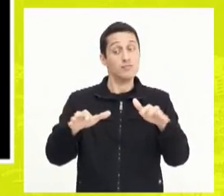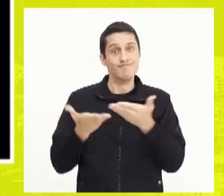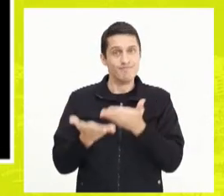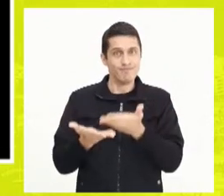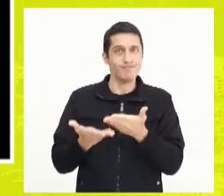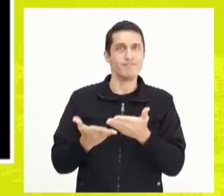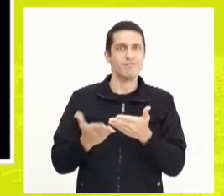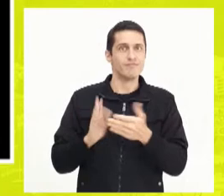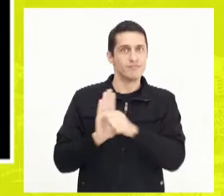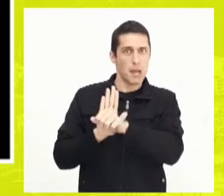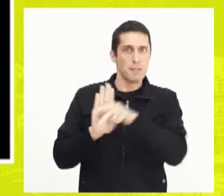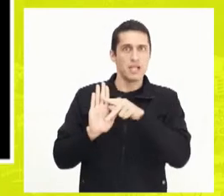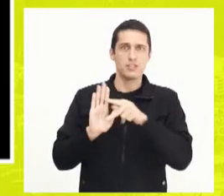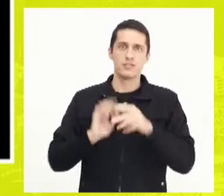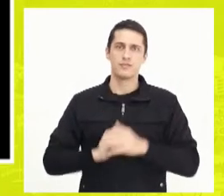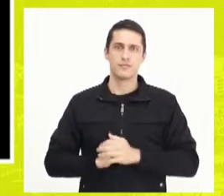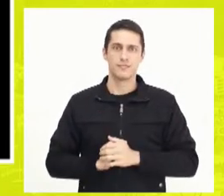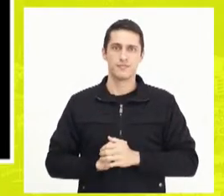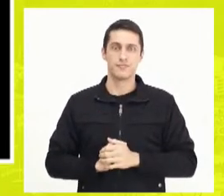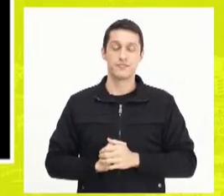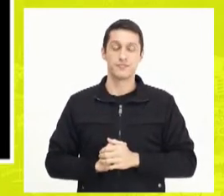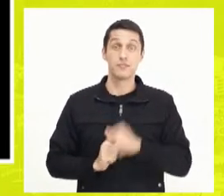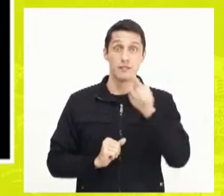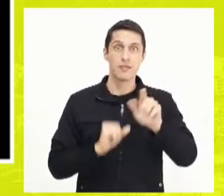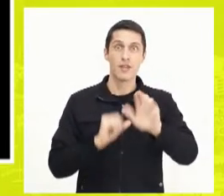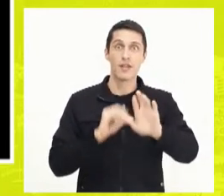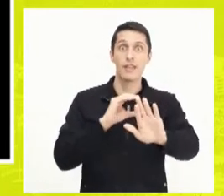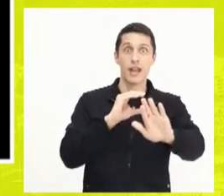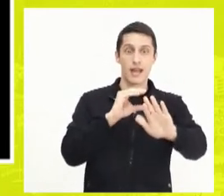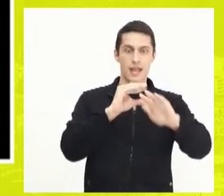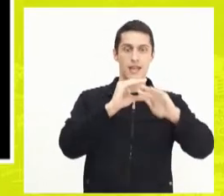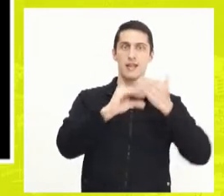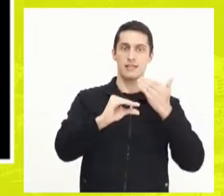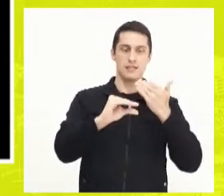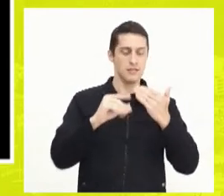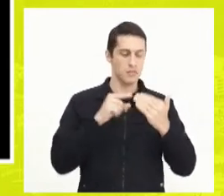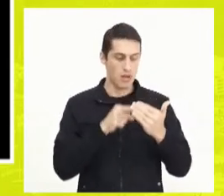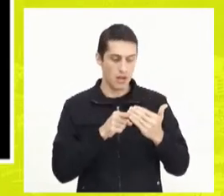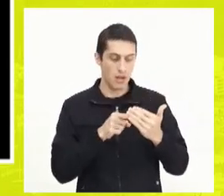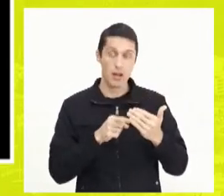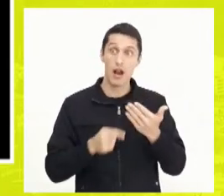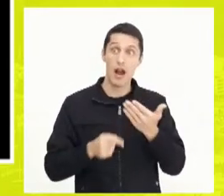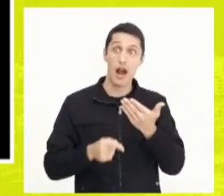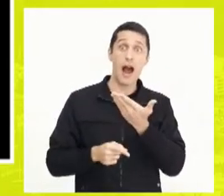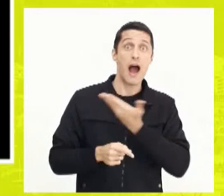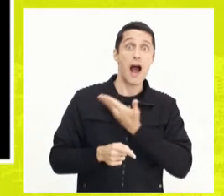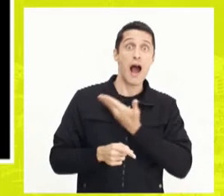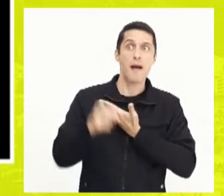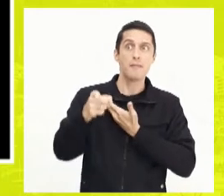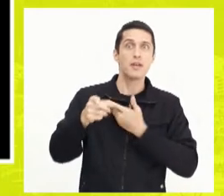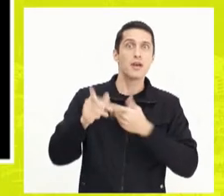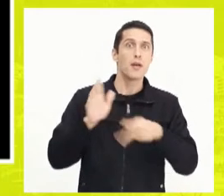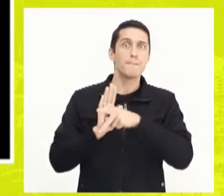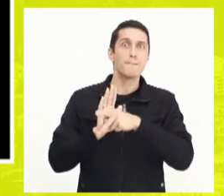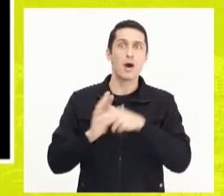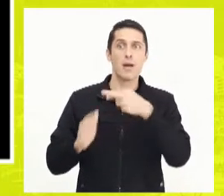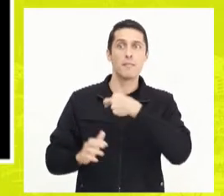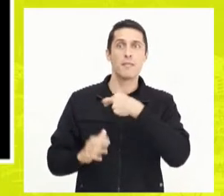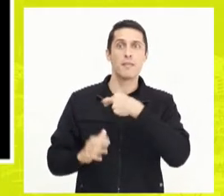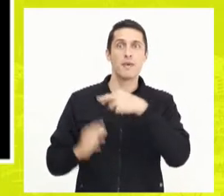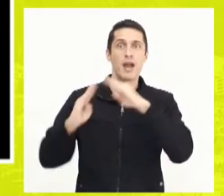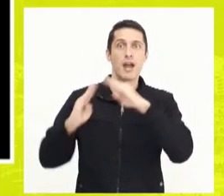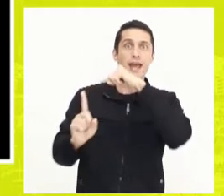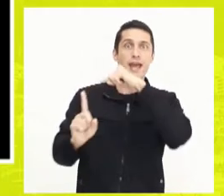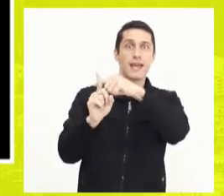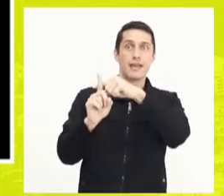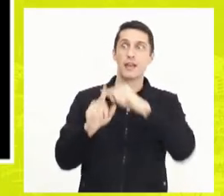they do that that they promote that menu of information you know church the church